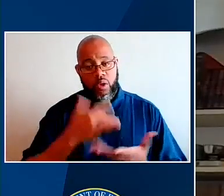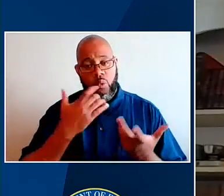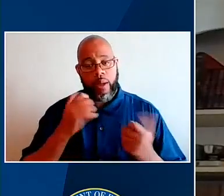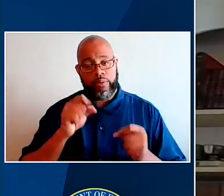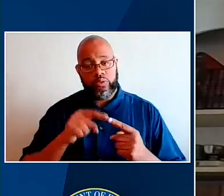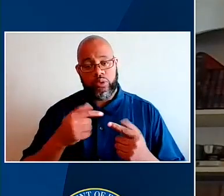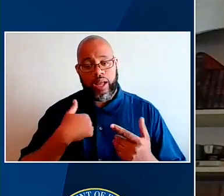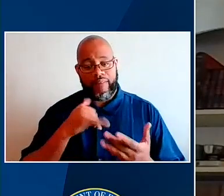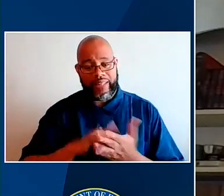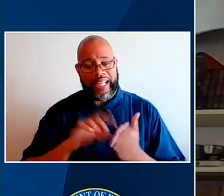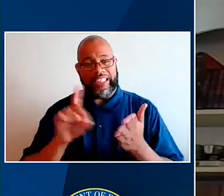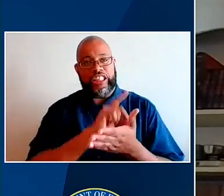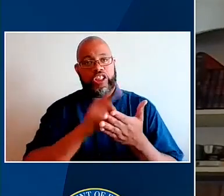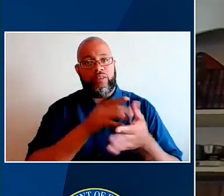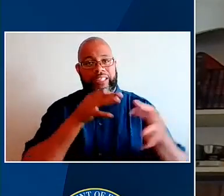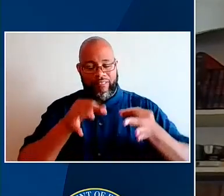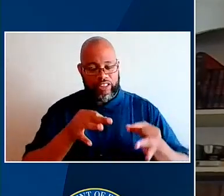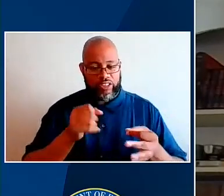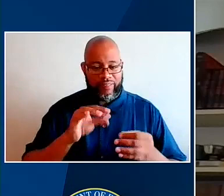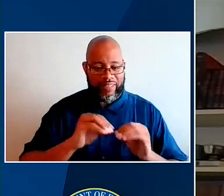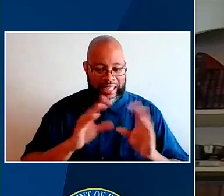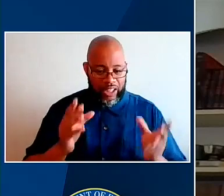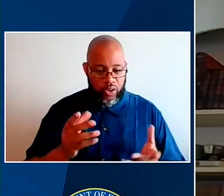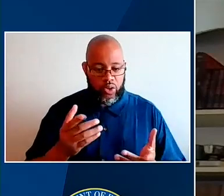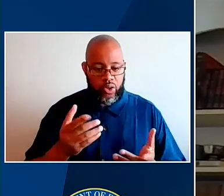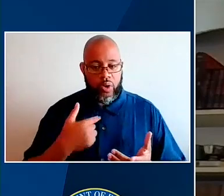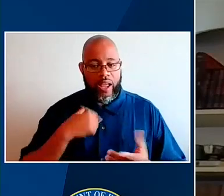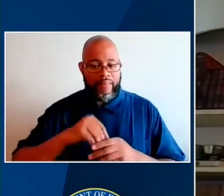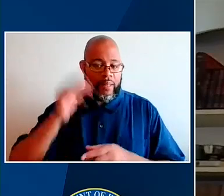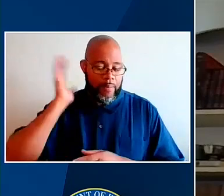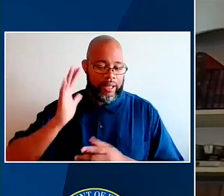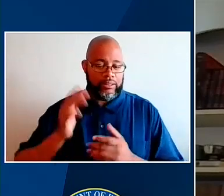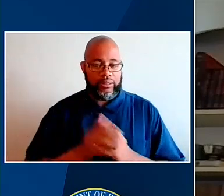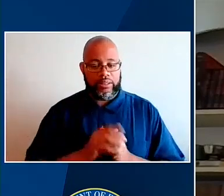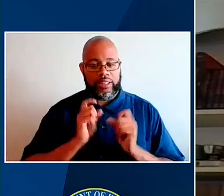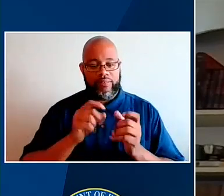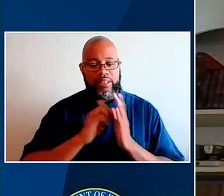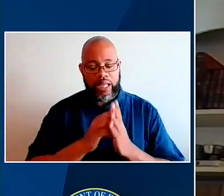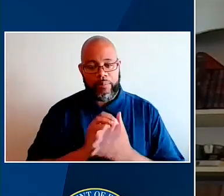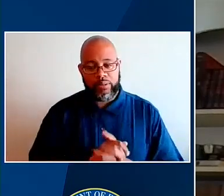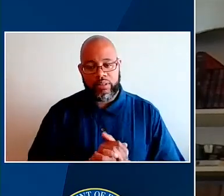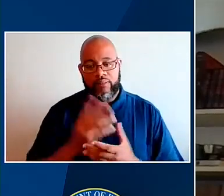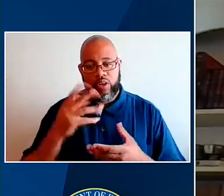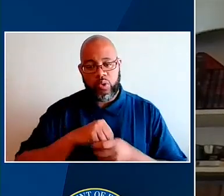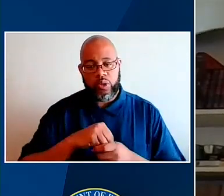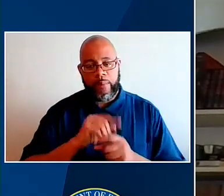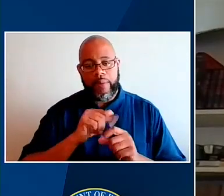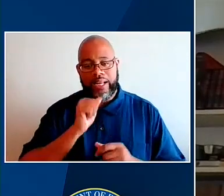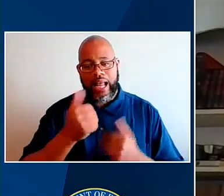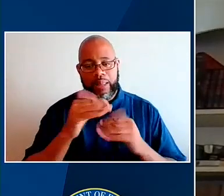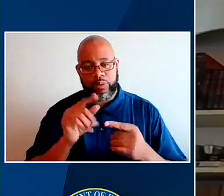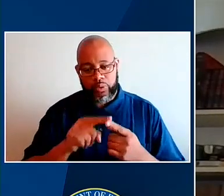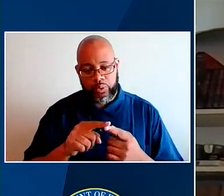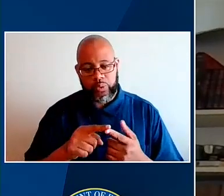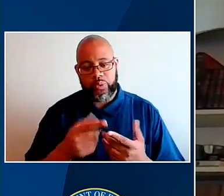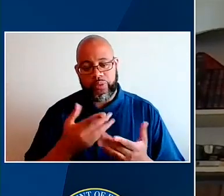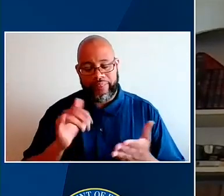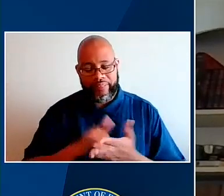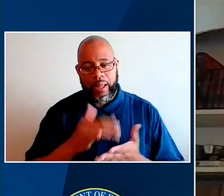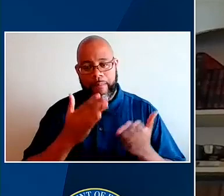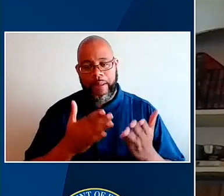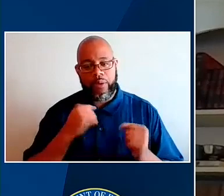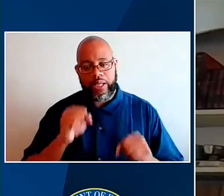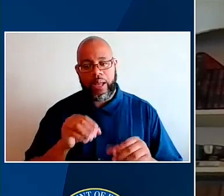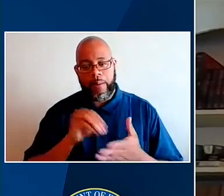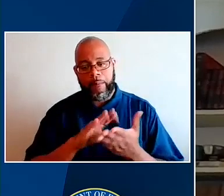a dictionary definition of clear. We have in the past done, you know, given examples of including but not limited to things like that. It might be we can put